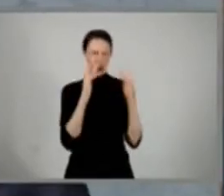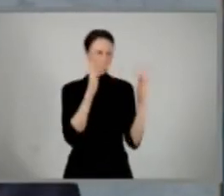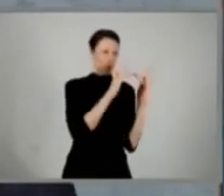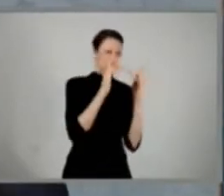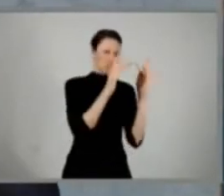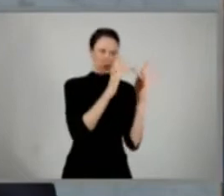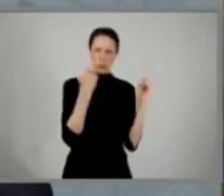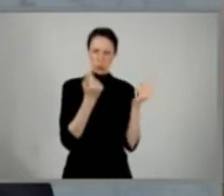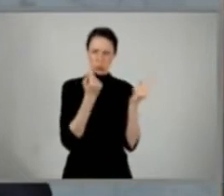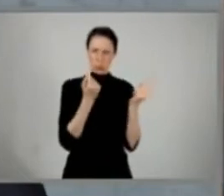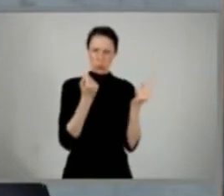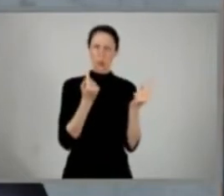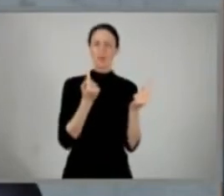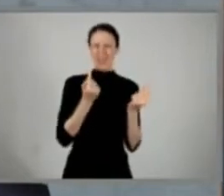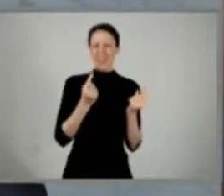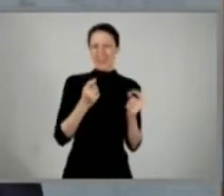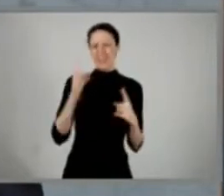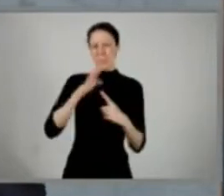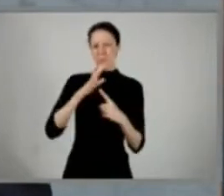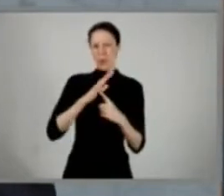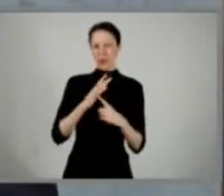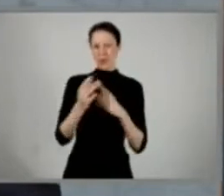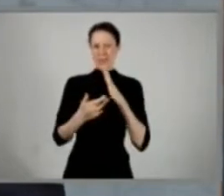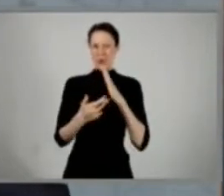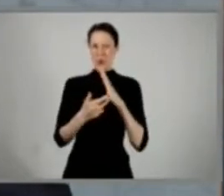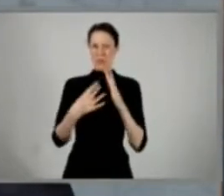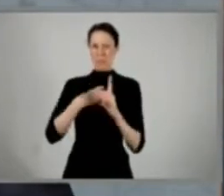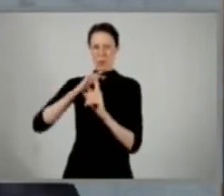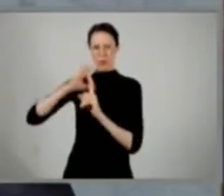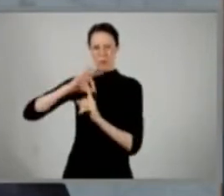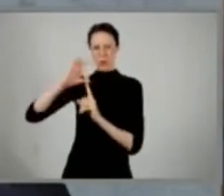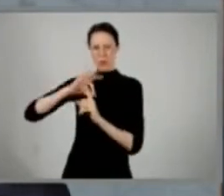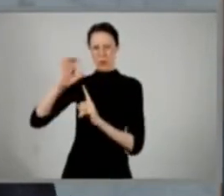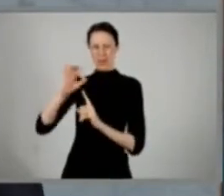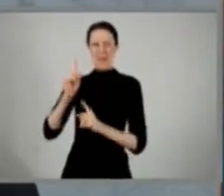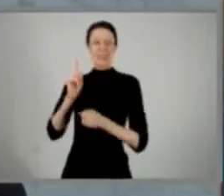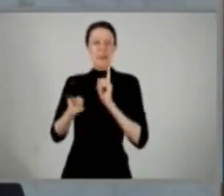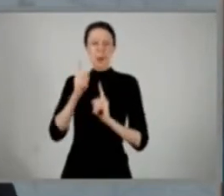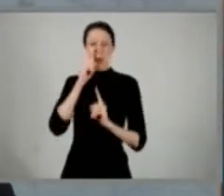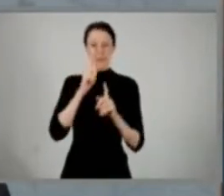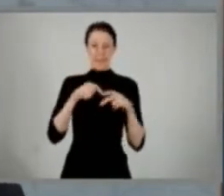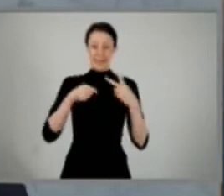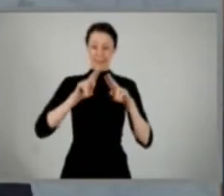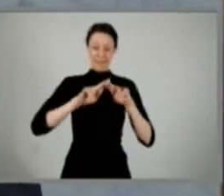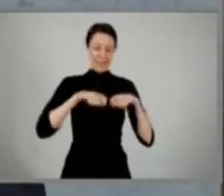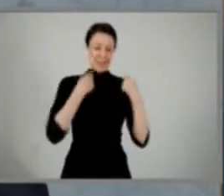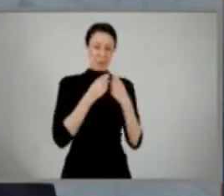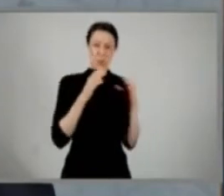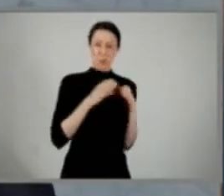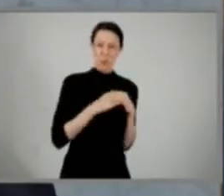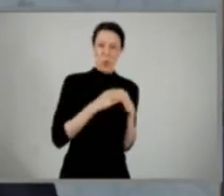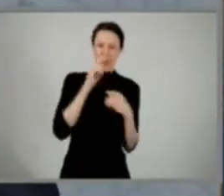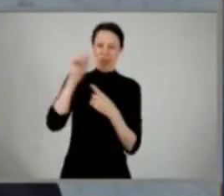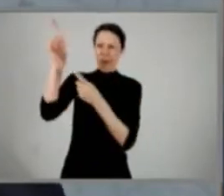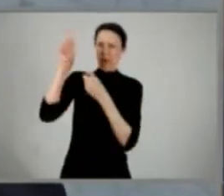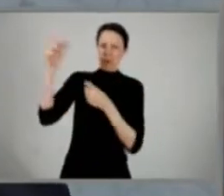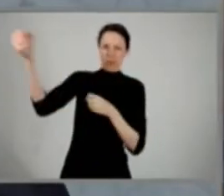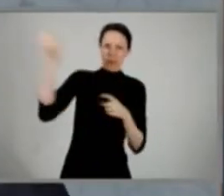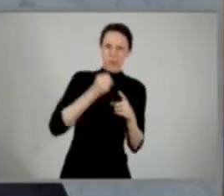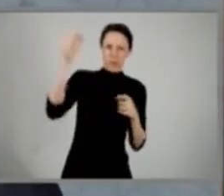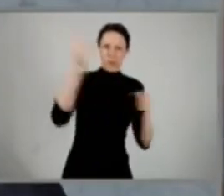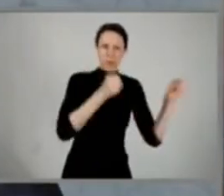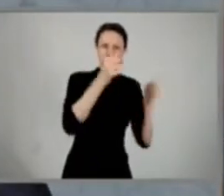people from other agencies. But ultimately, the efficiency of every single one of those people